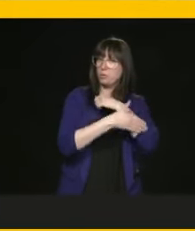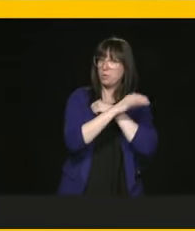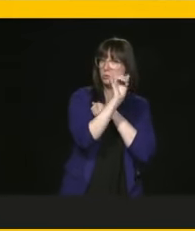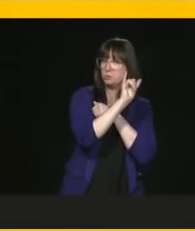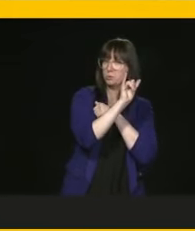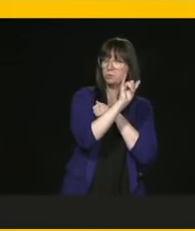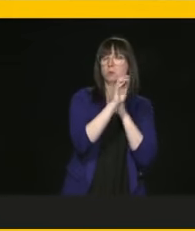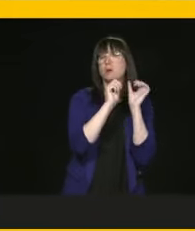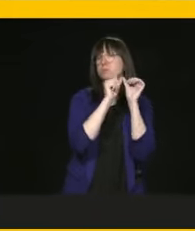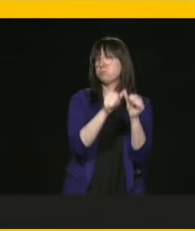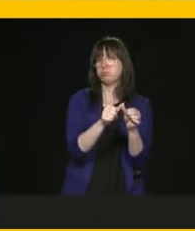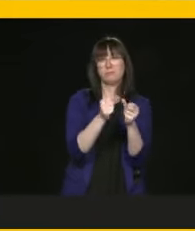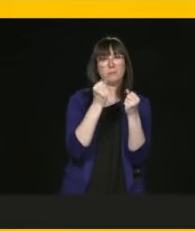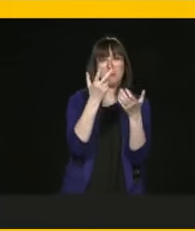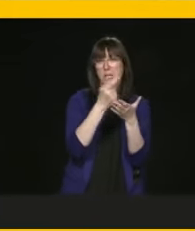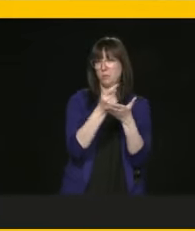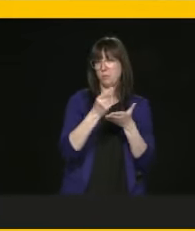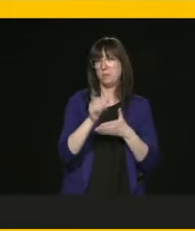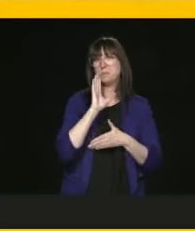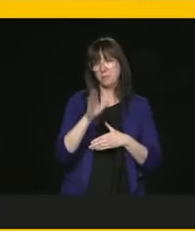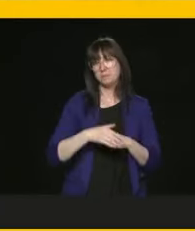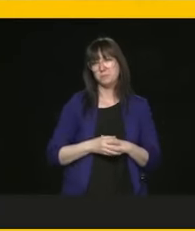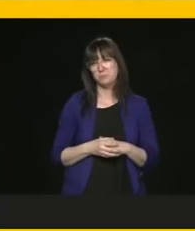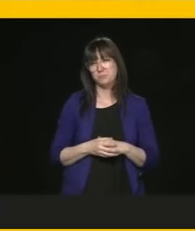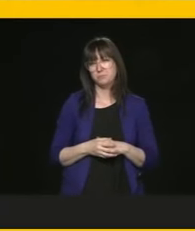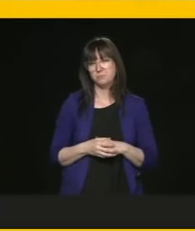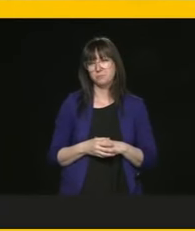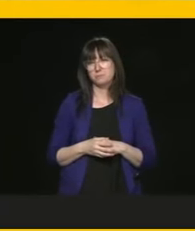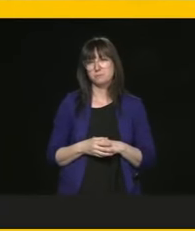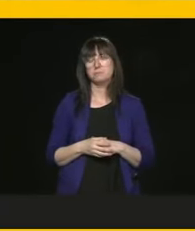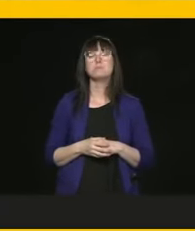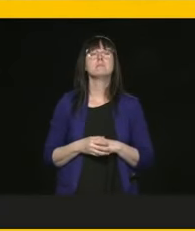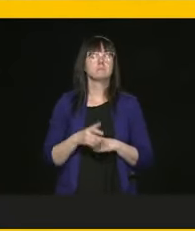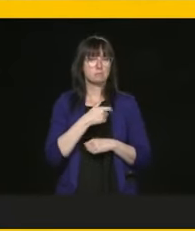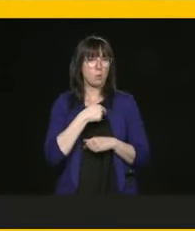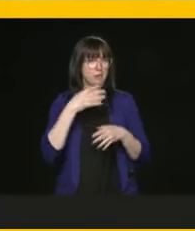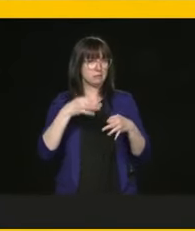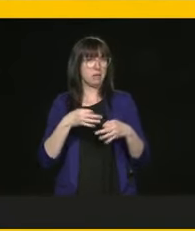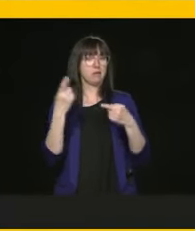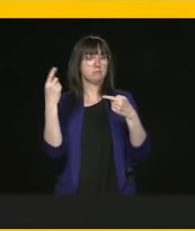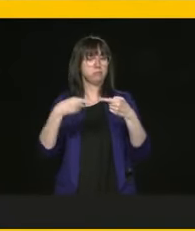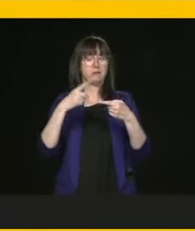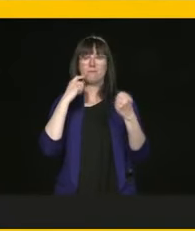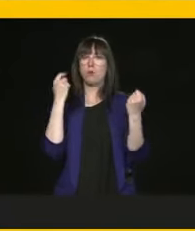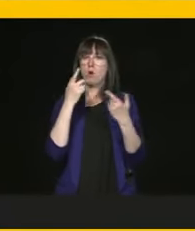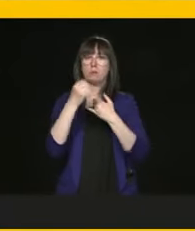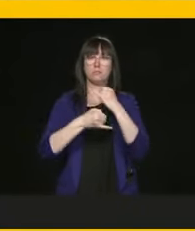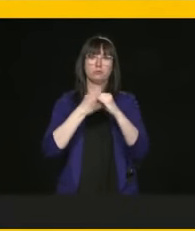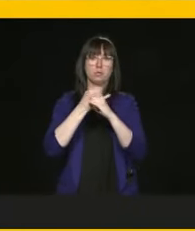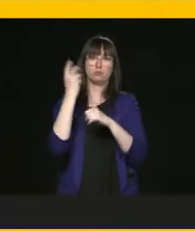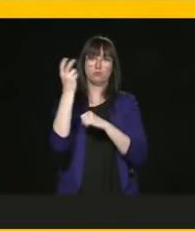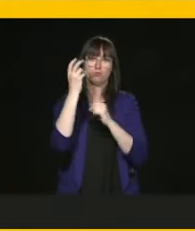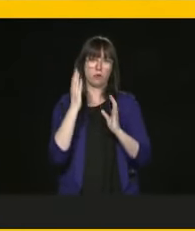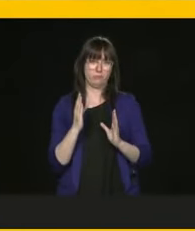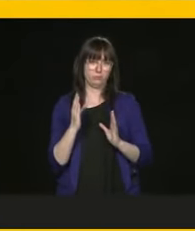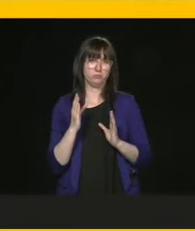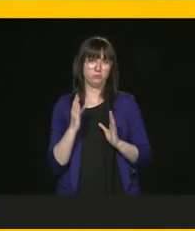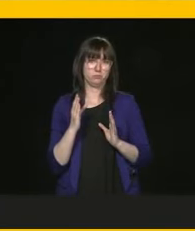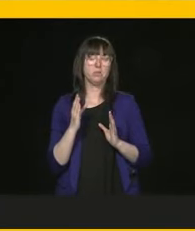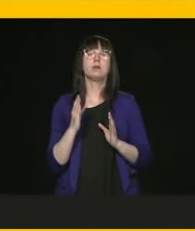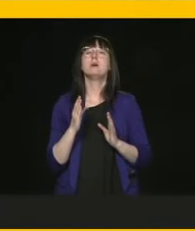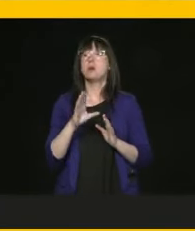decision a number of weeks ago to close our borders to international travelers. We recognized that this